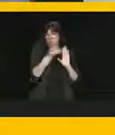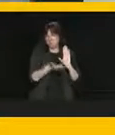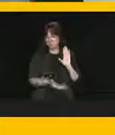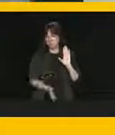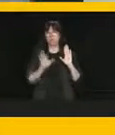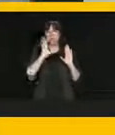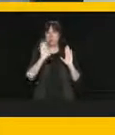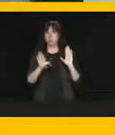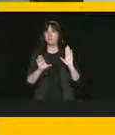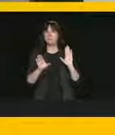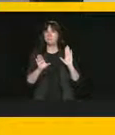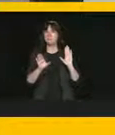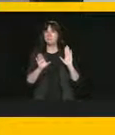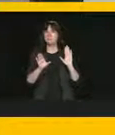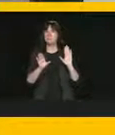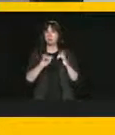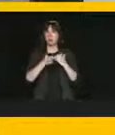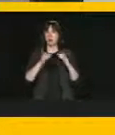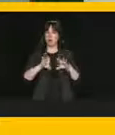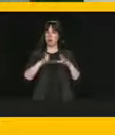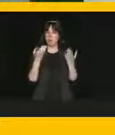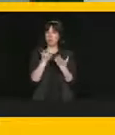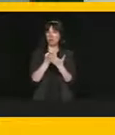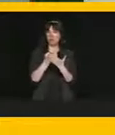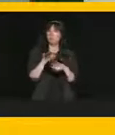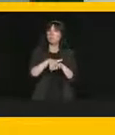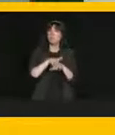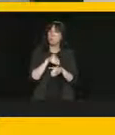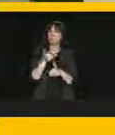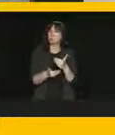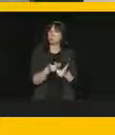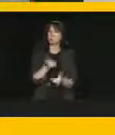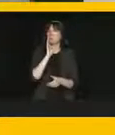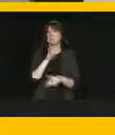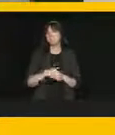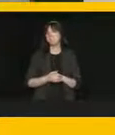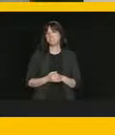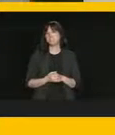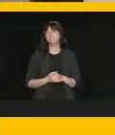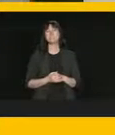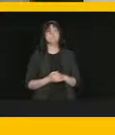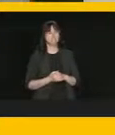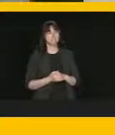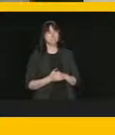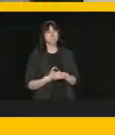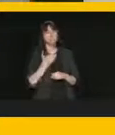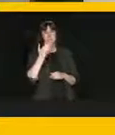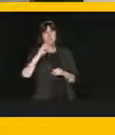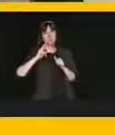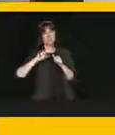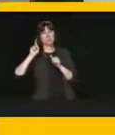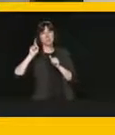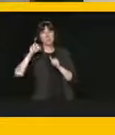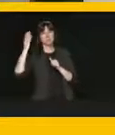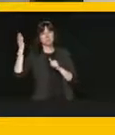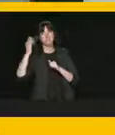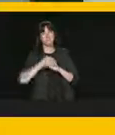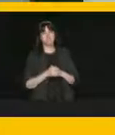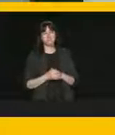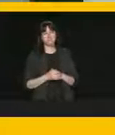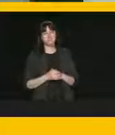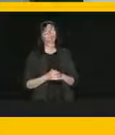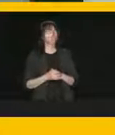on carefully reopening the economies in gradual ways. And Sweetie, Melanie? Follow up?